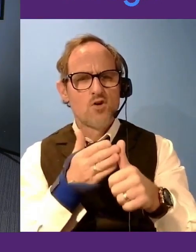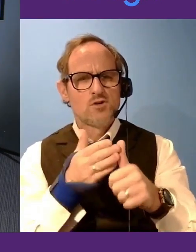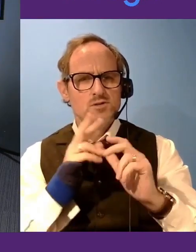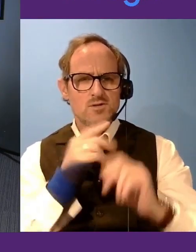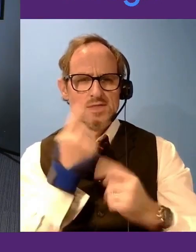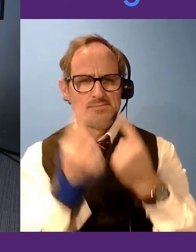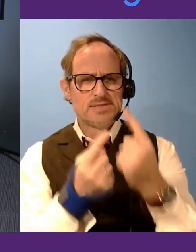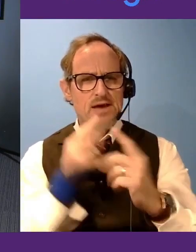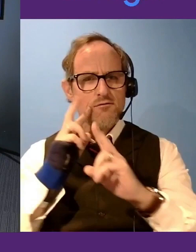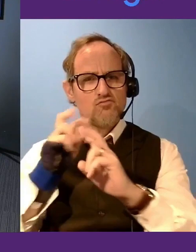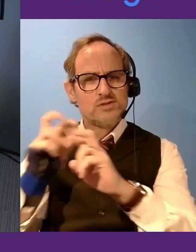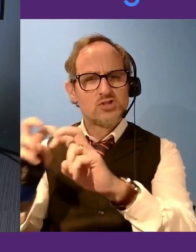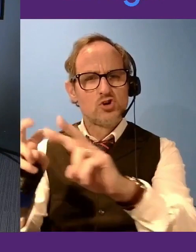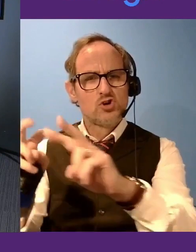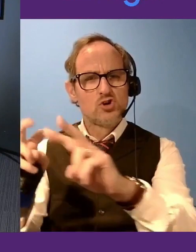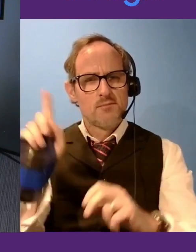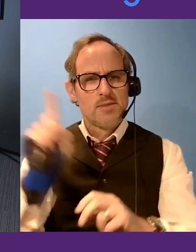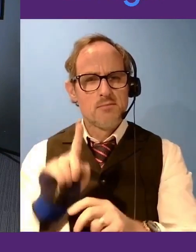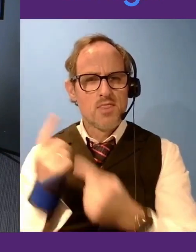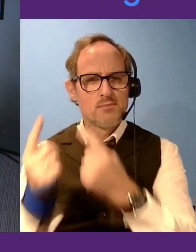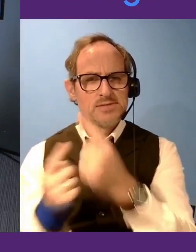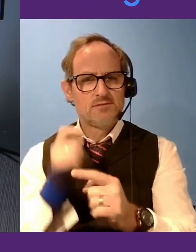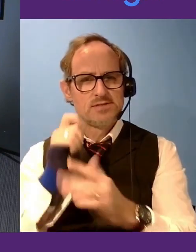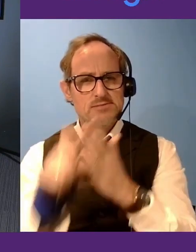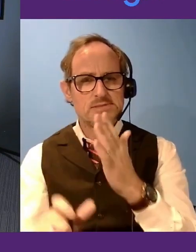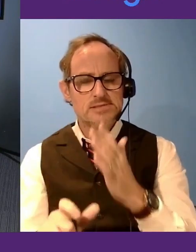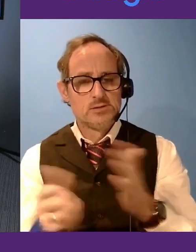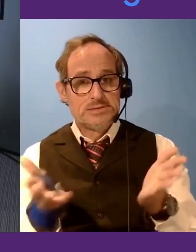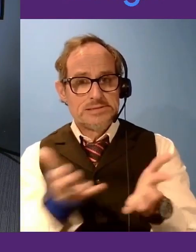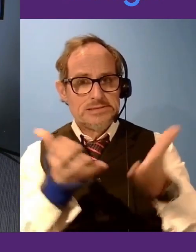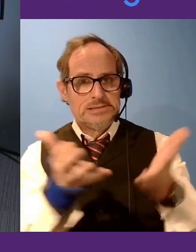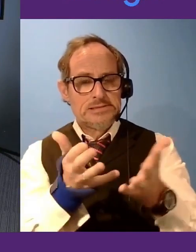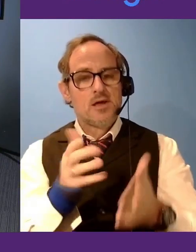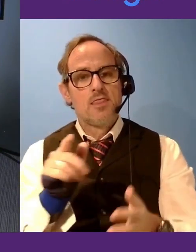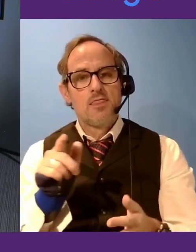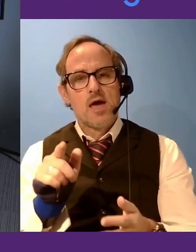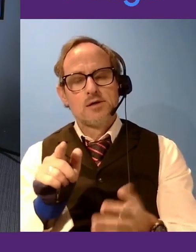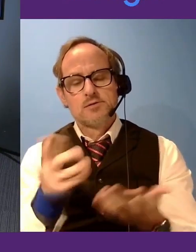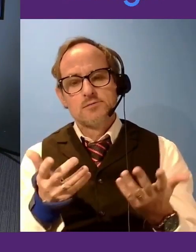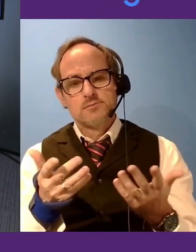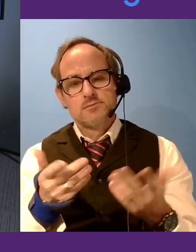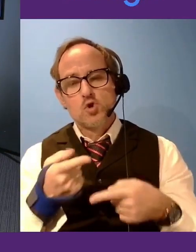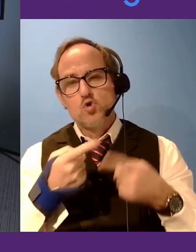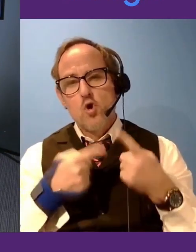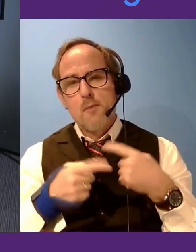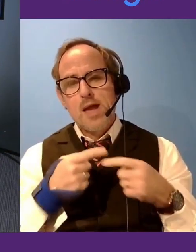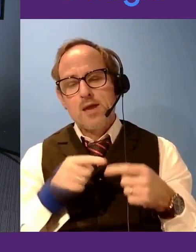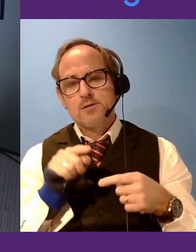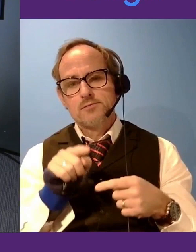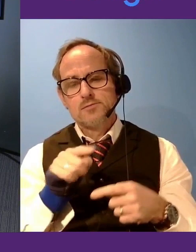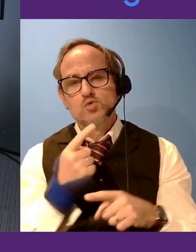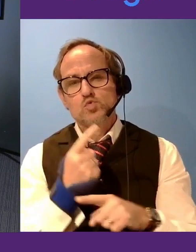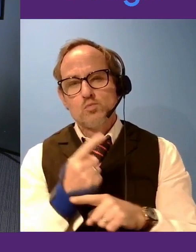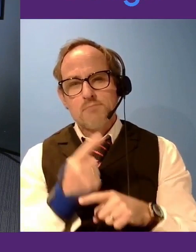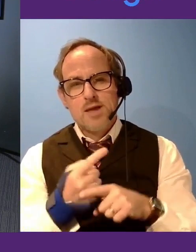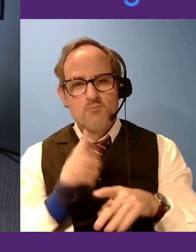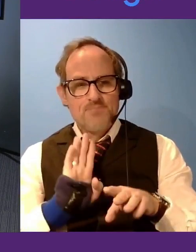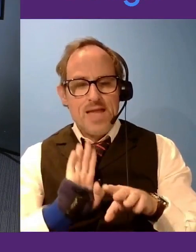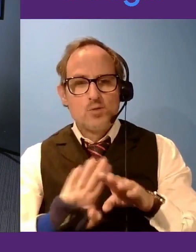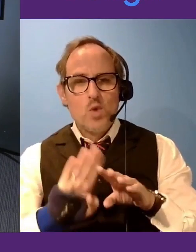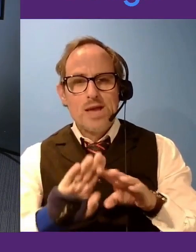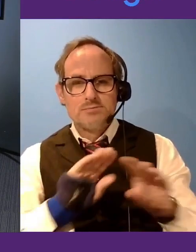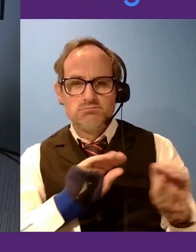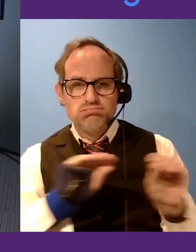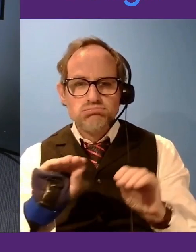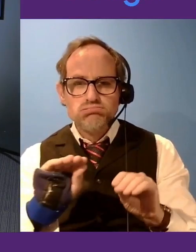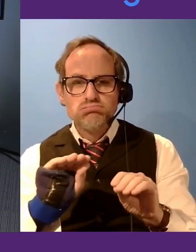think just to come back to that, for kind of building this kind of education and kind of convincing people that this